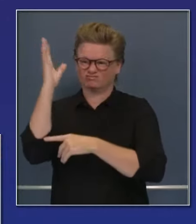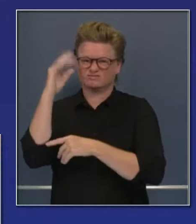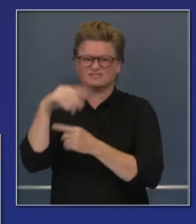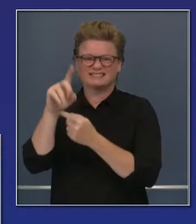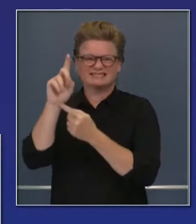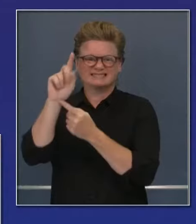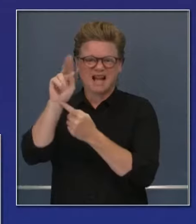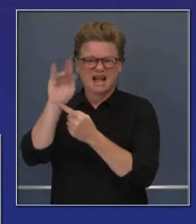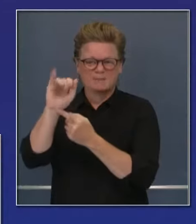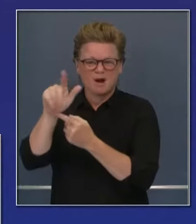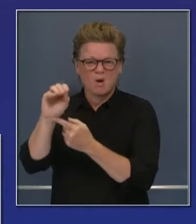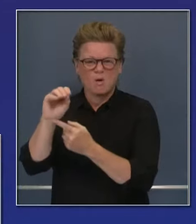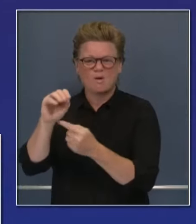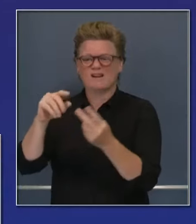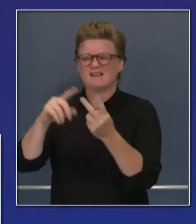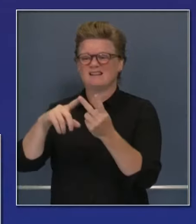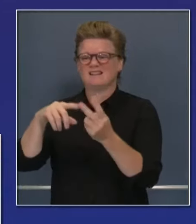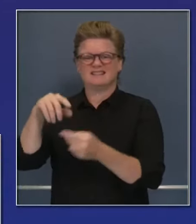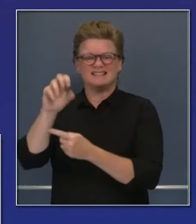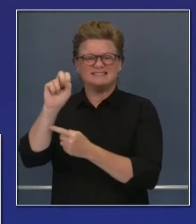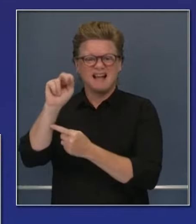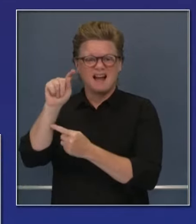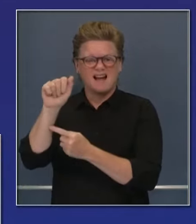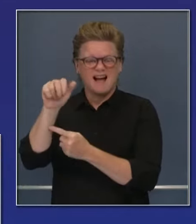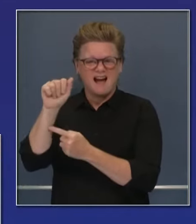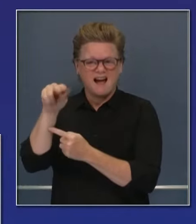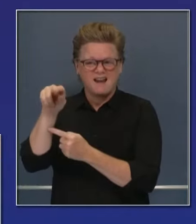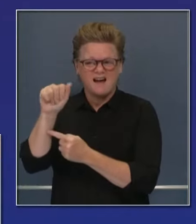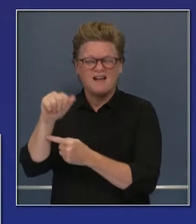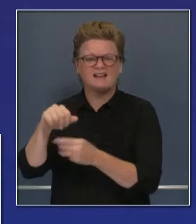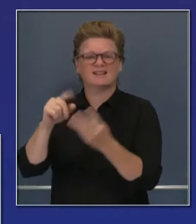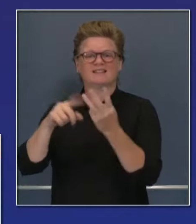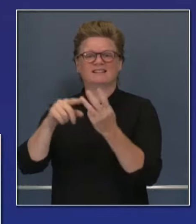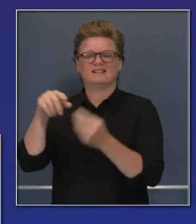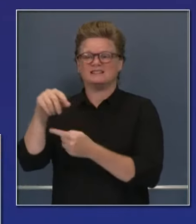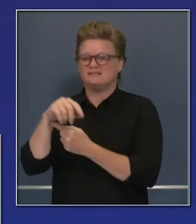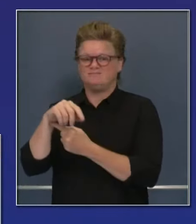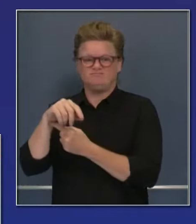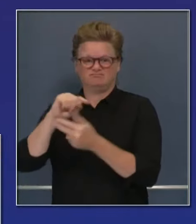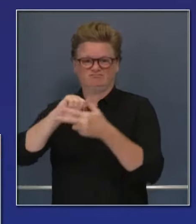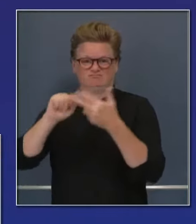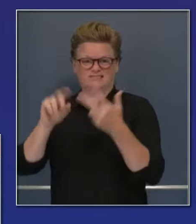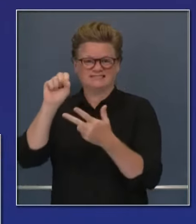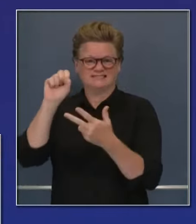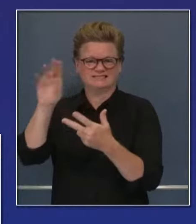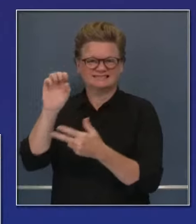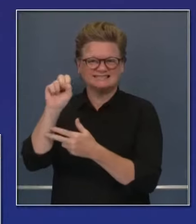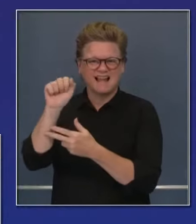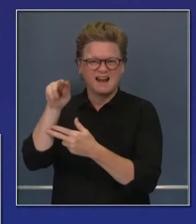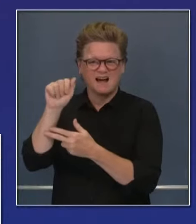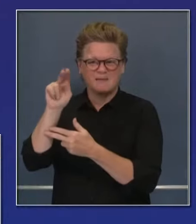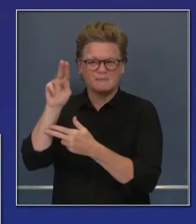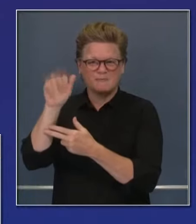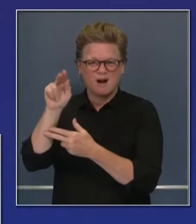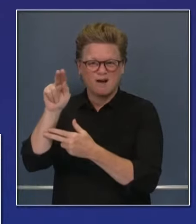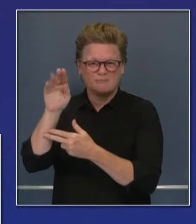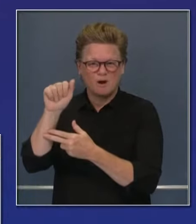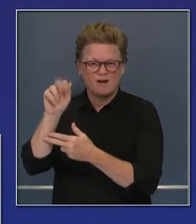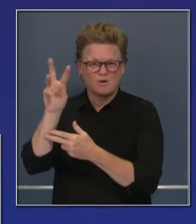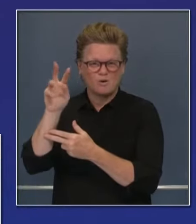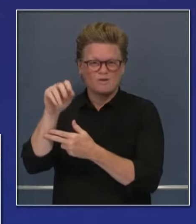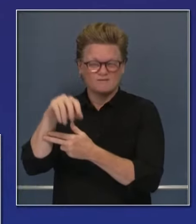events, very well known and experienced in Southern California, and of course parts of Santa Barbara, these sundowner